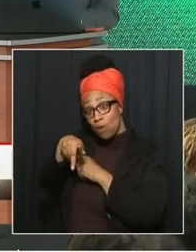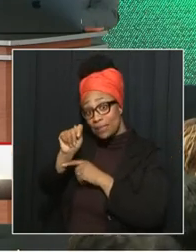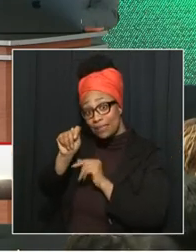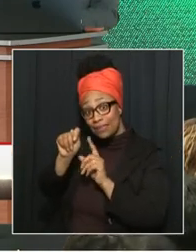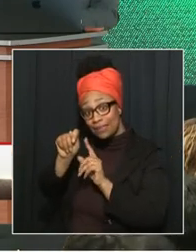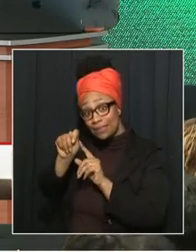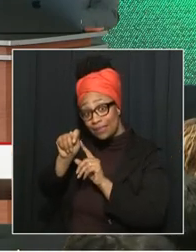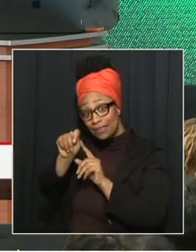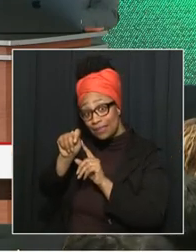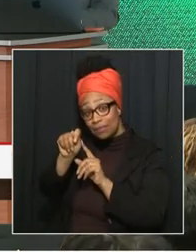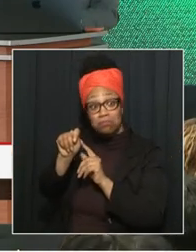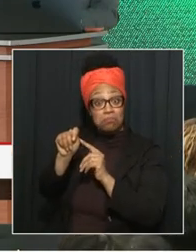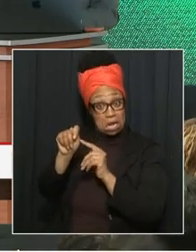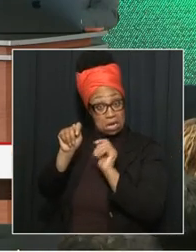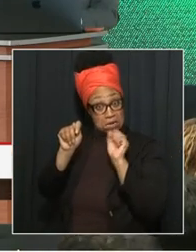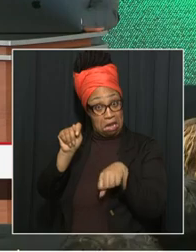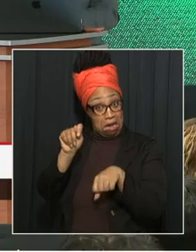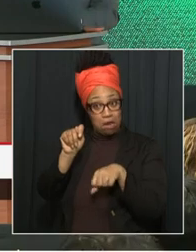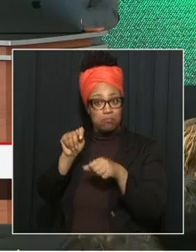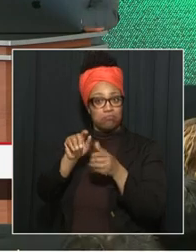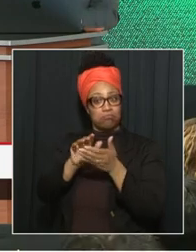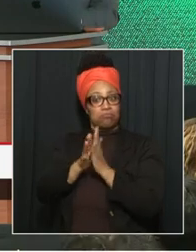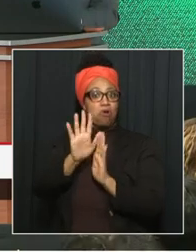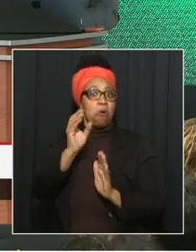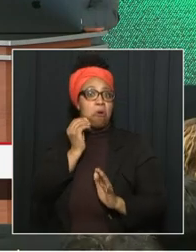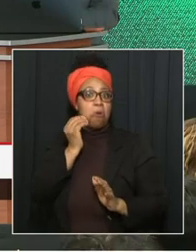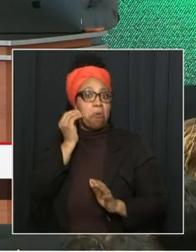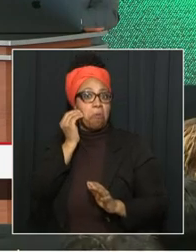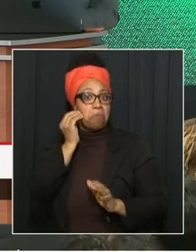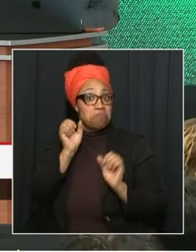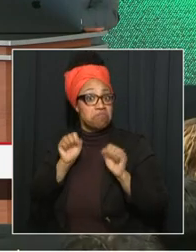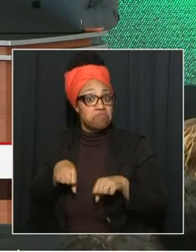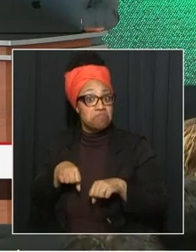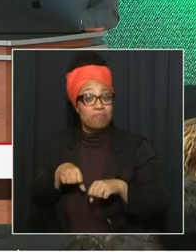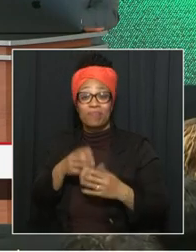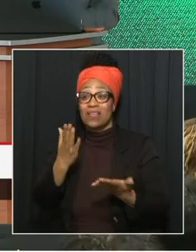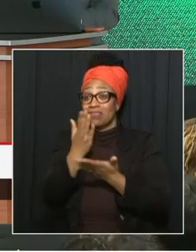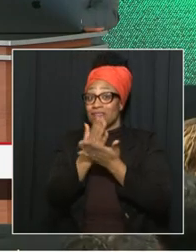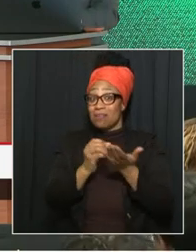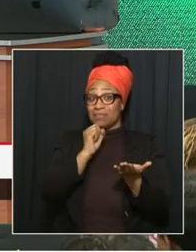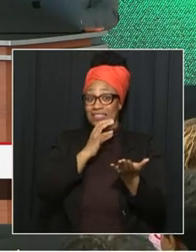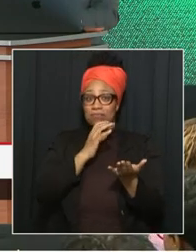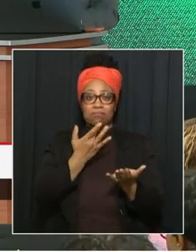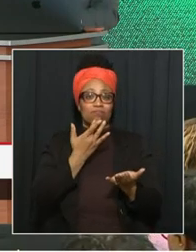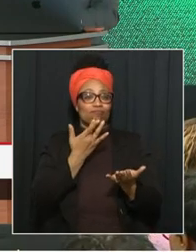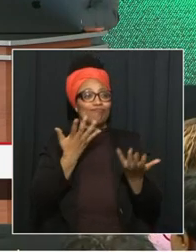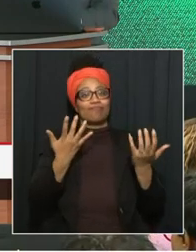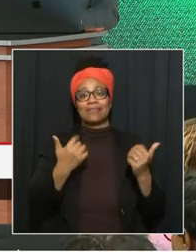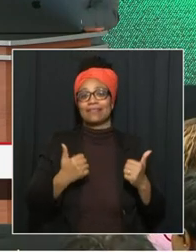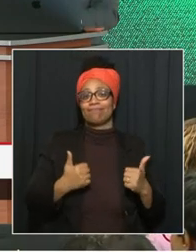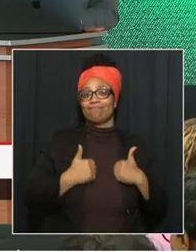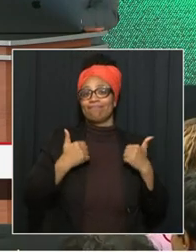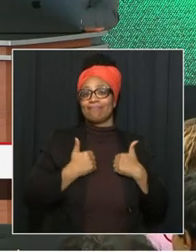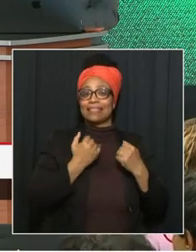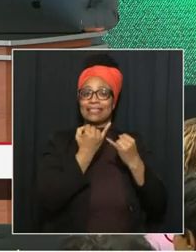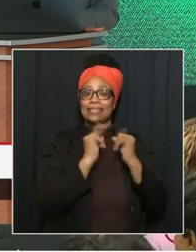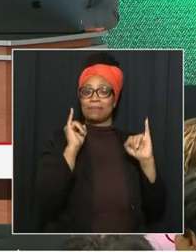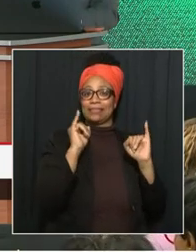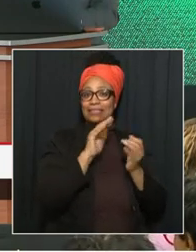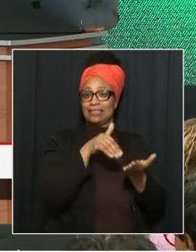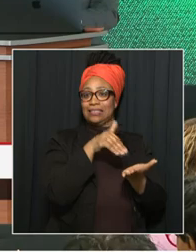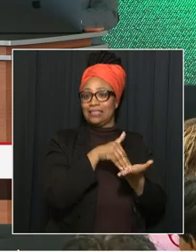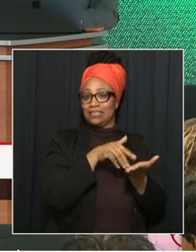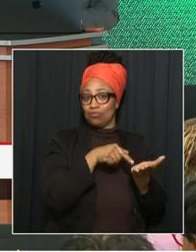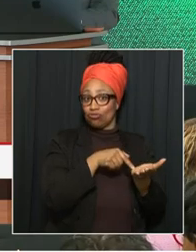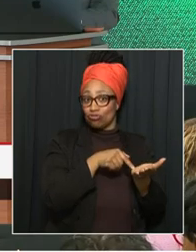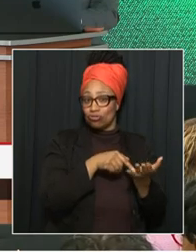living. Some seniors will decide to go independent, but have the option for assisted living wherever they